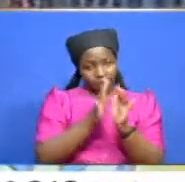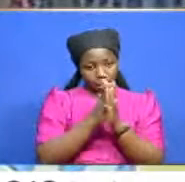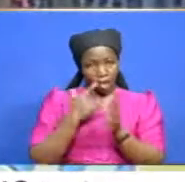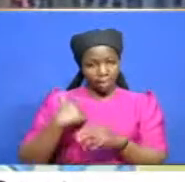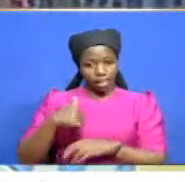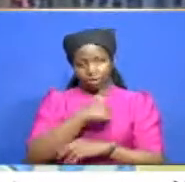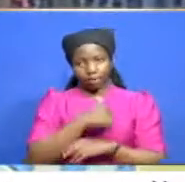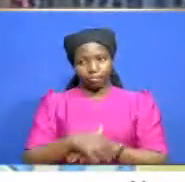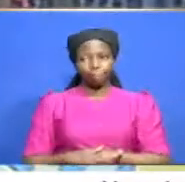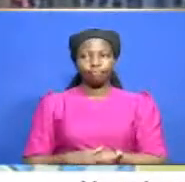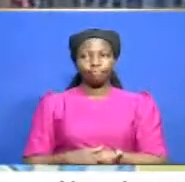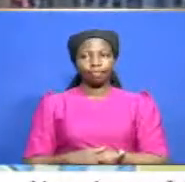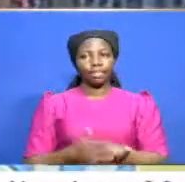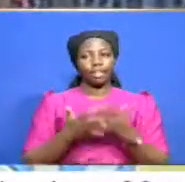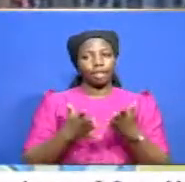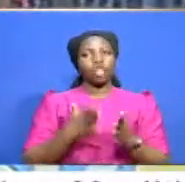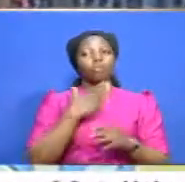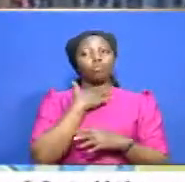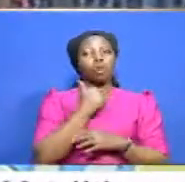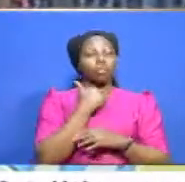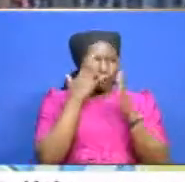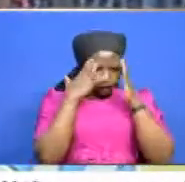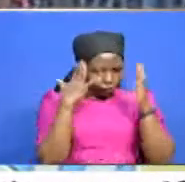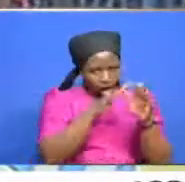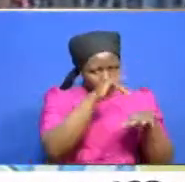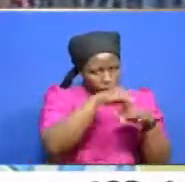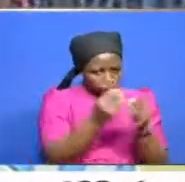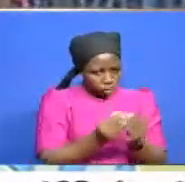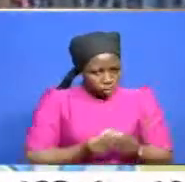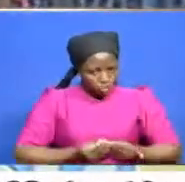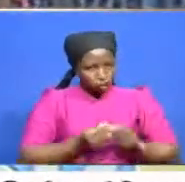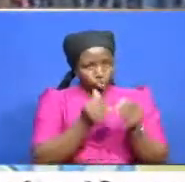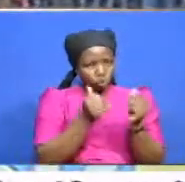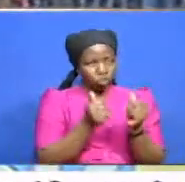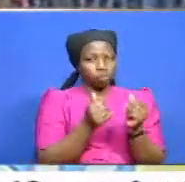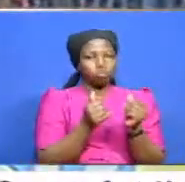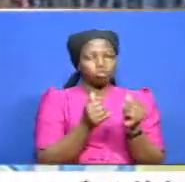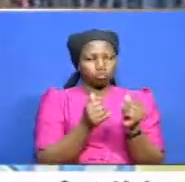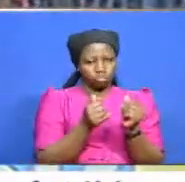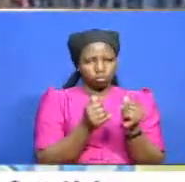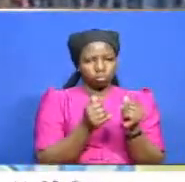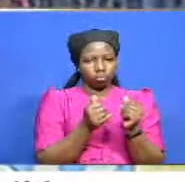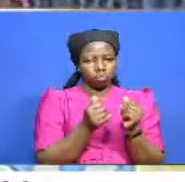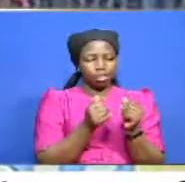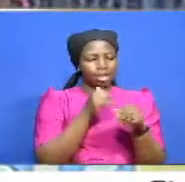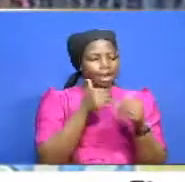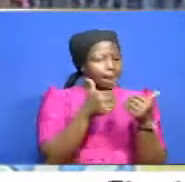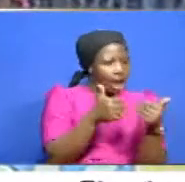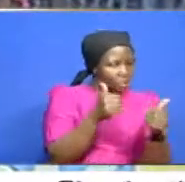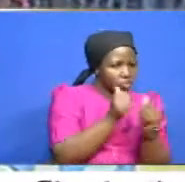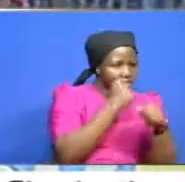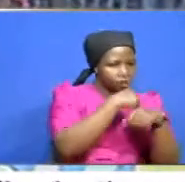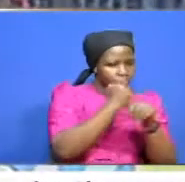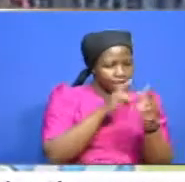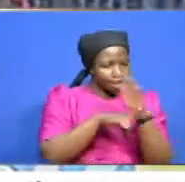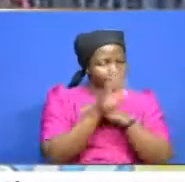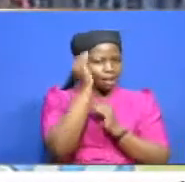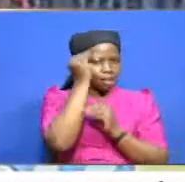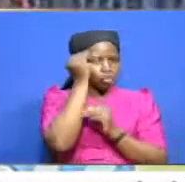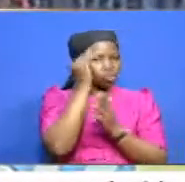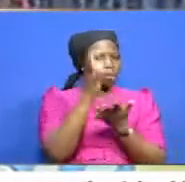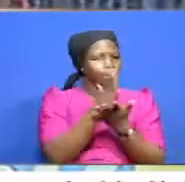to sort of a solution mode when we are looking at this particular problem, the gaps that have been created in the education